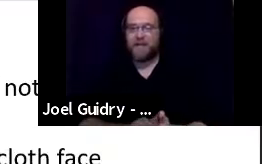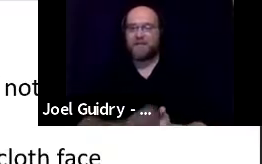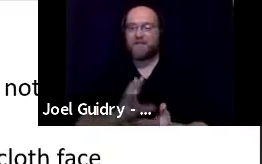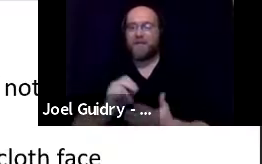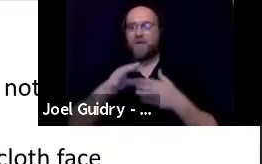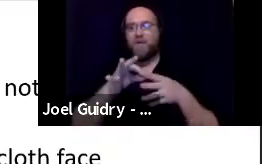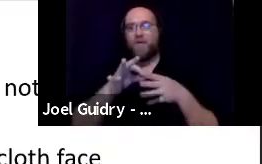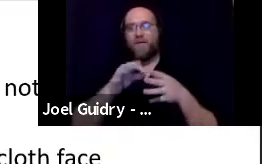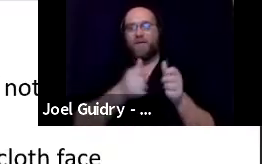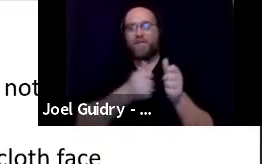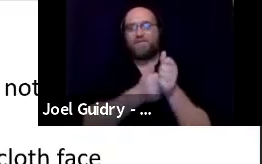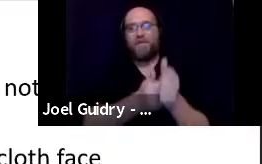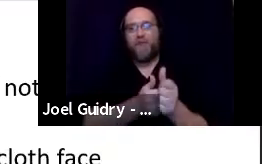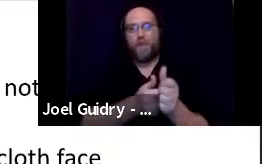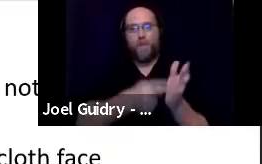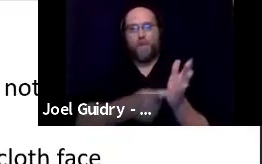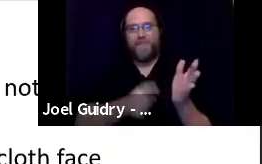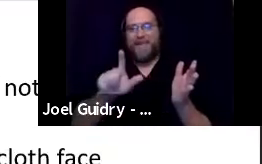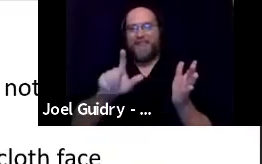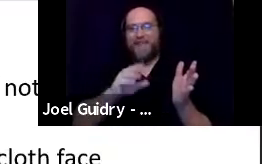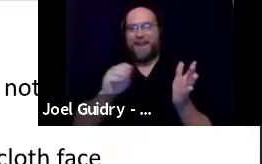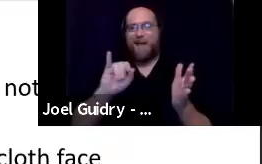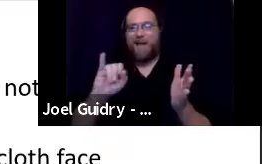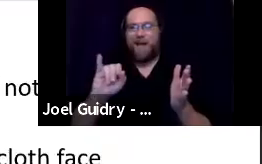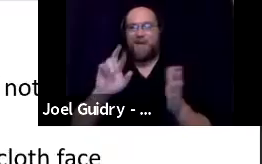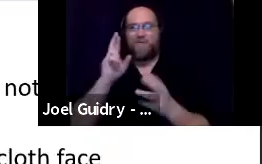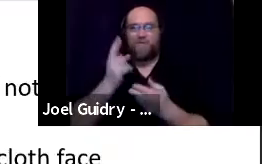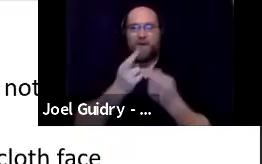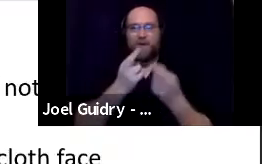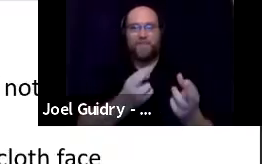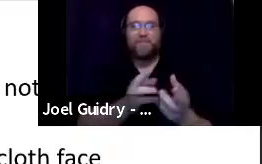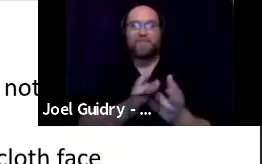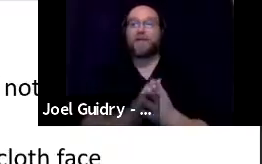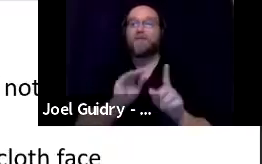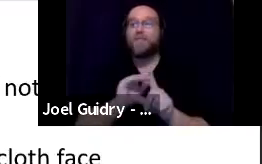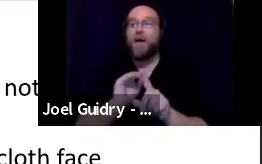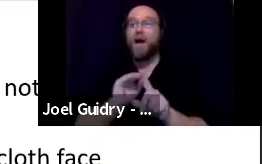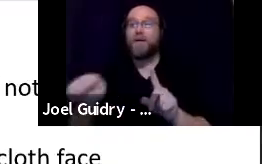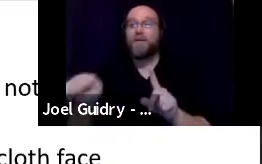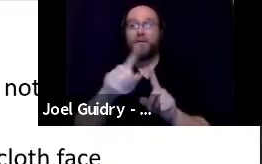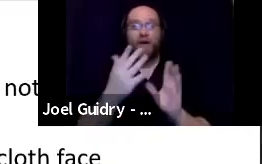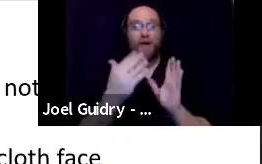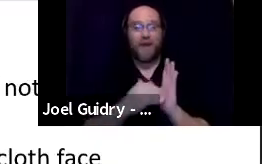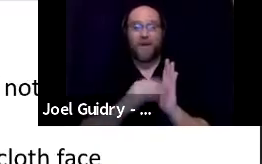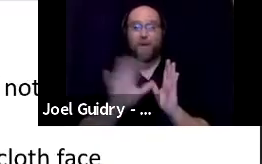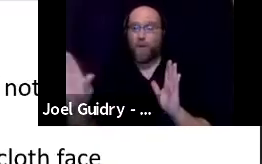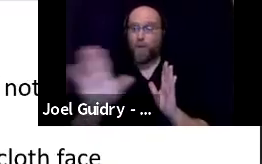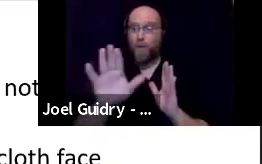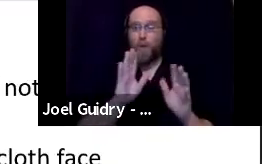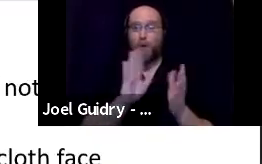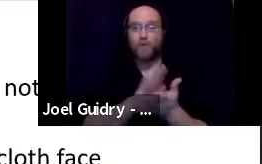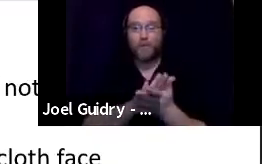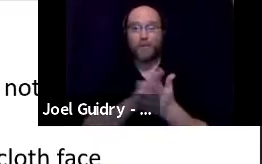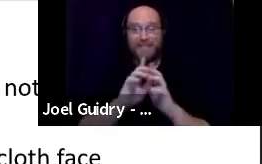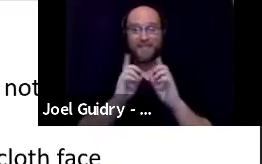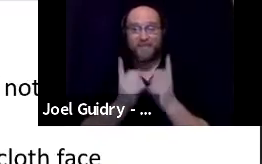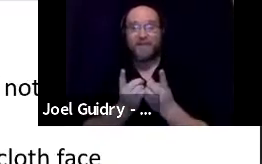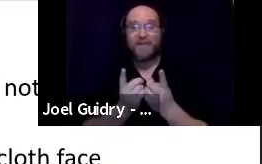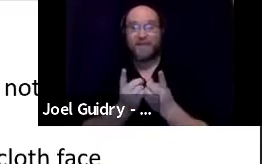LNI recommends. And just to remind you once again, your school district can get